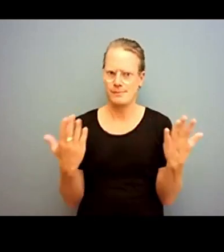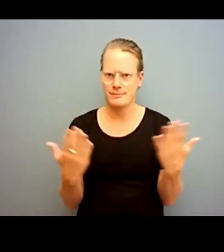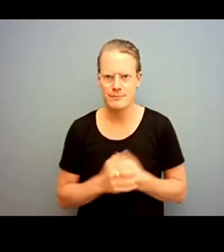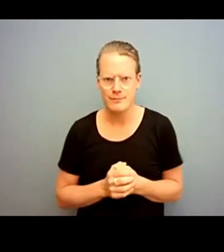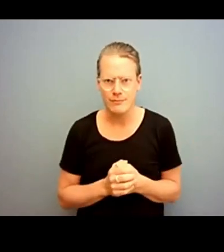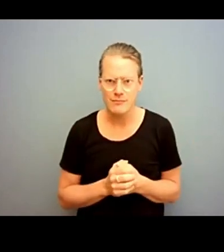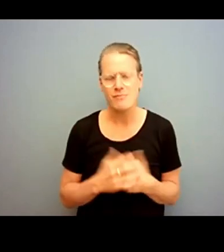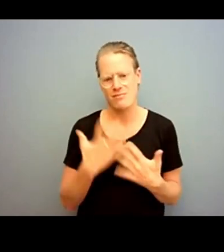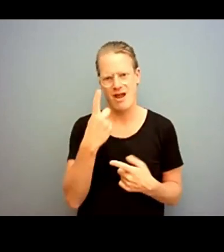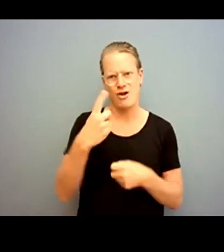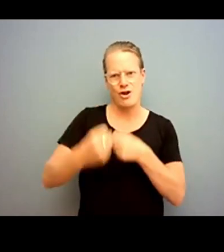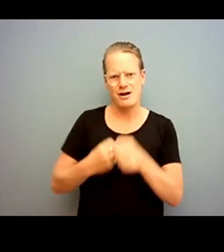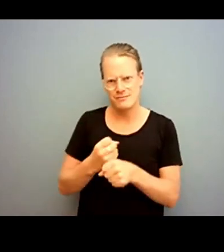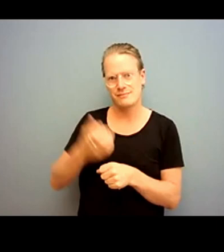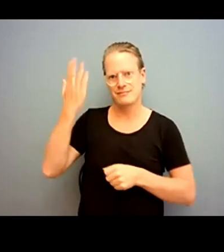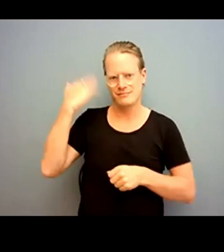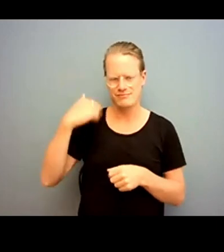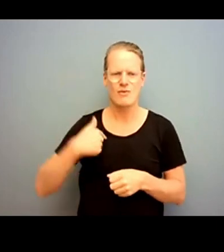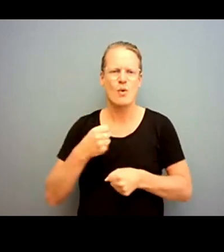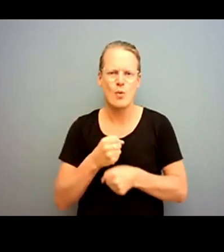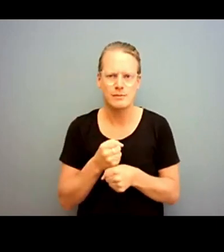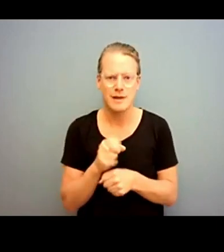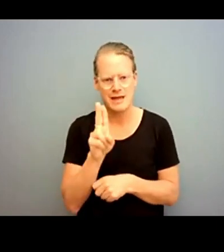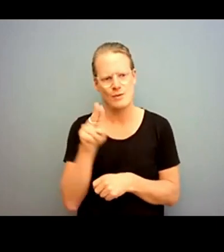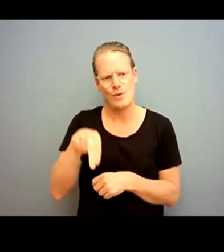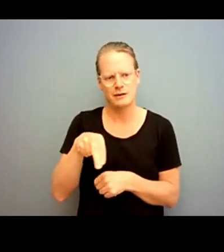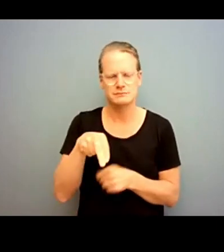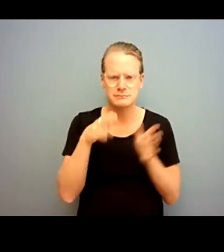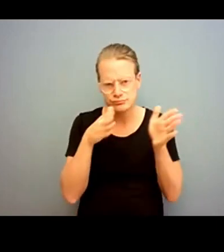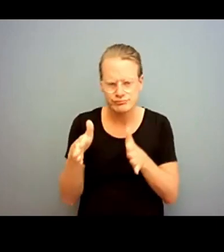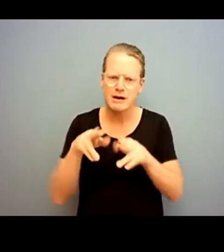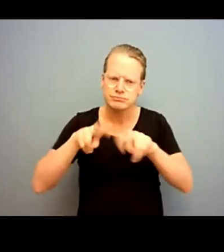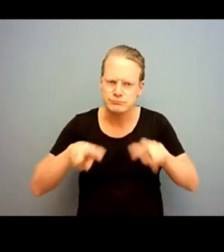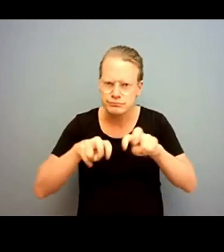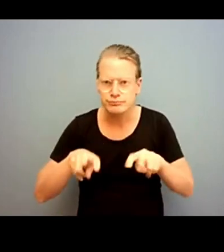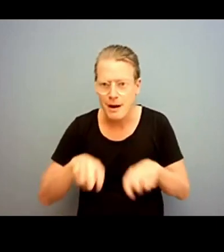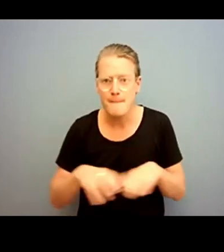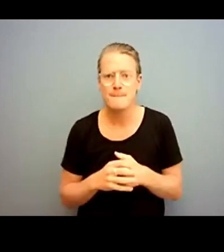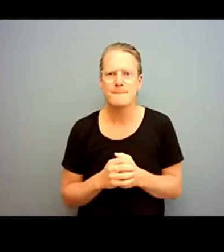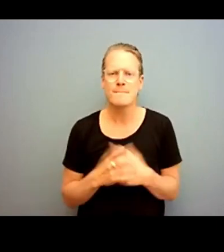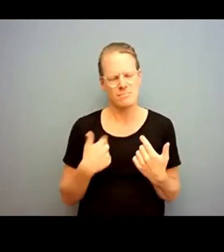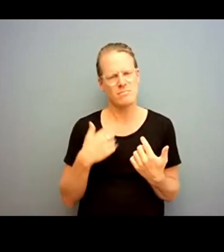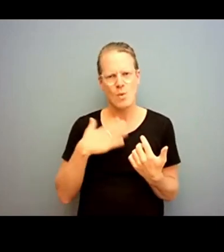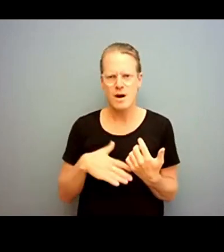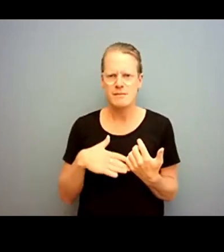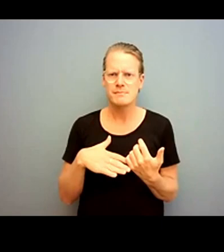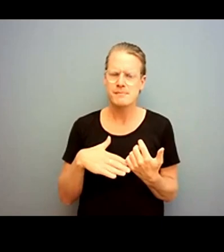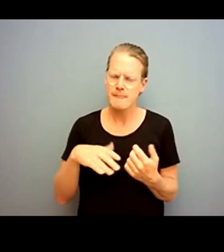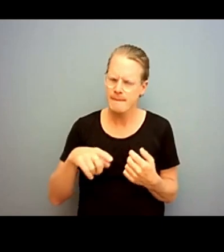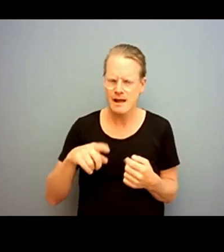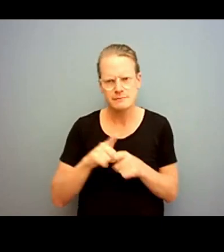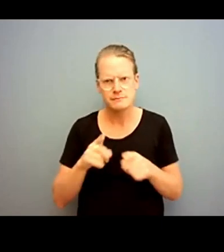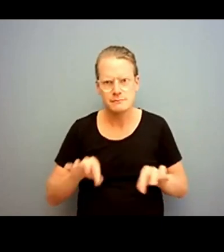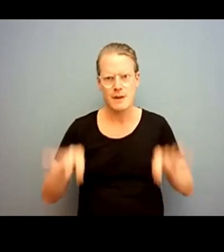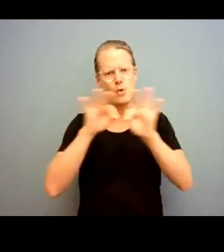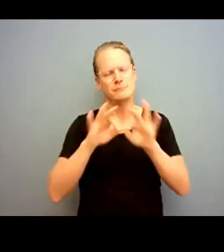year, I announced that one of my thematic priorities will be Indigenous persons with disabilities around